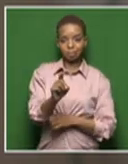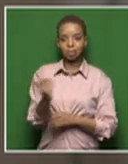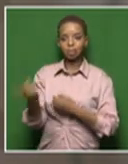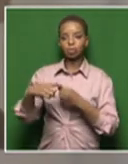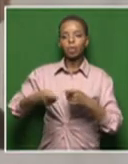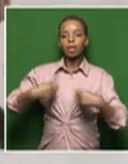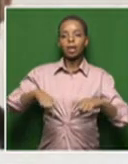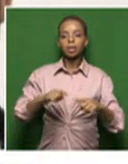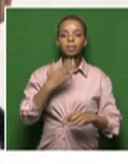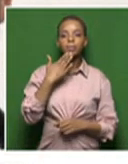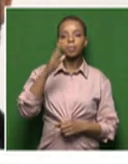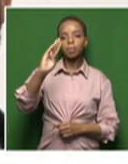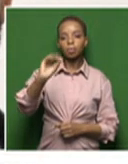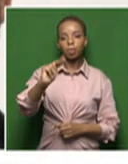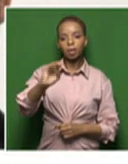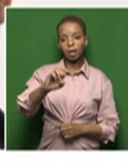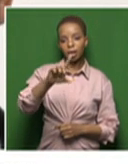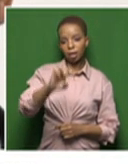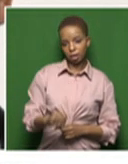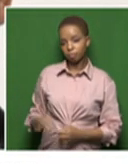good morning to him. Thank you so much for joining us, Bonele.